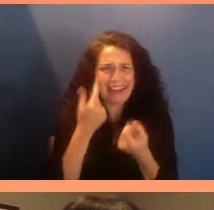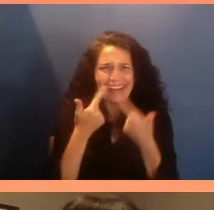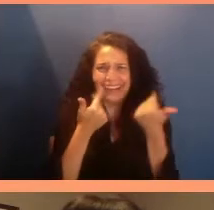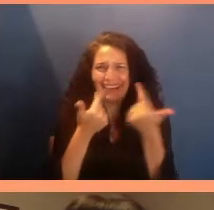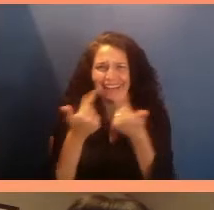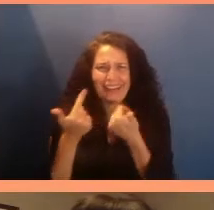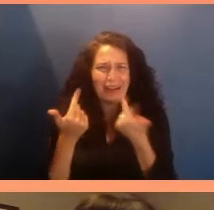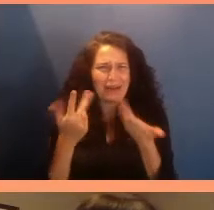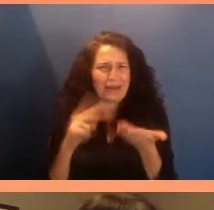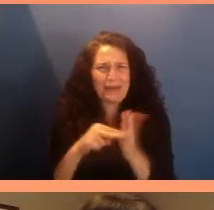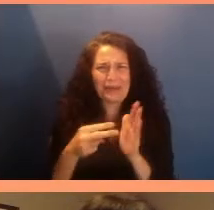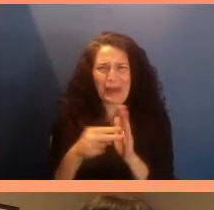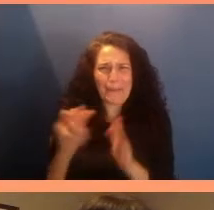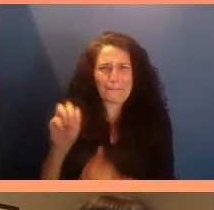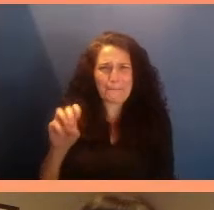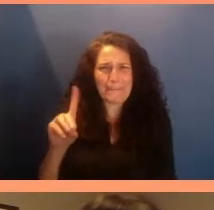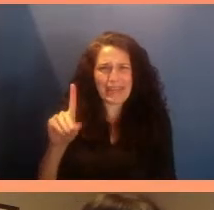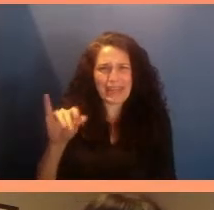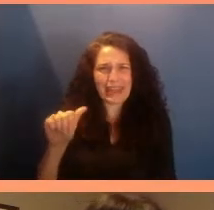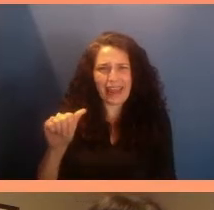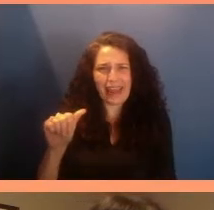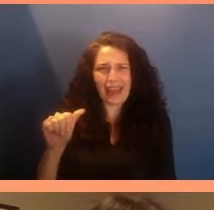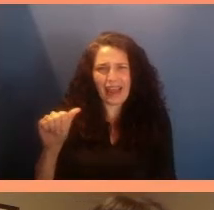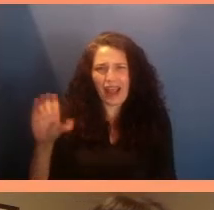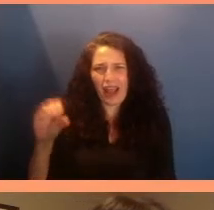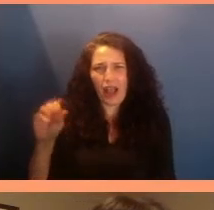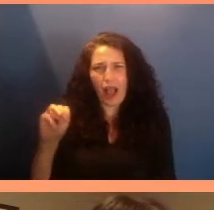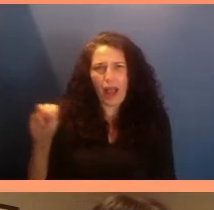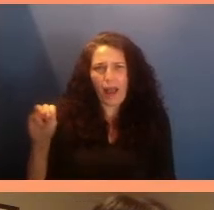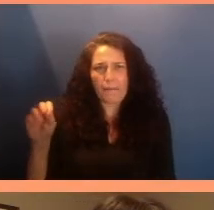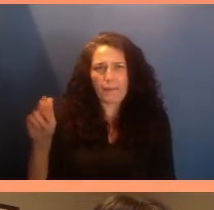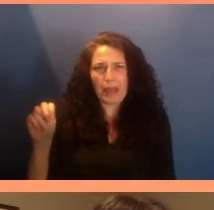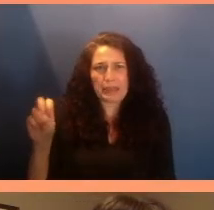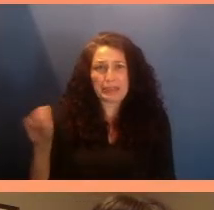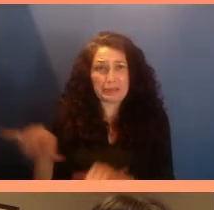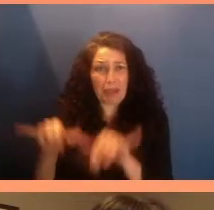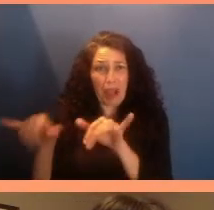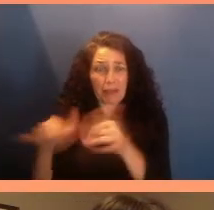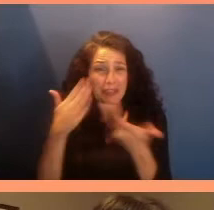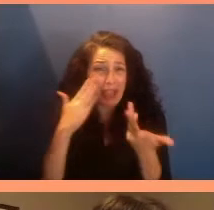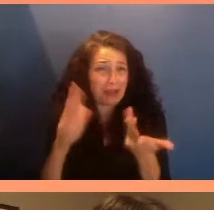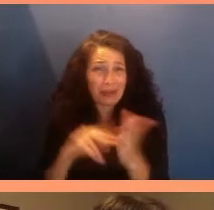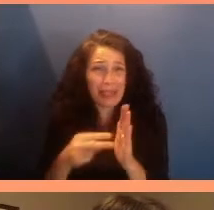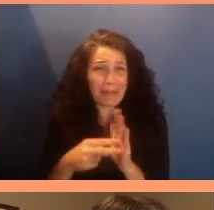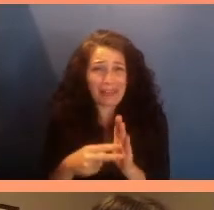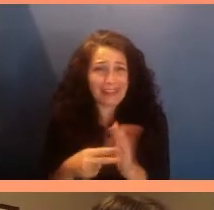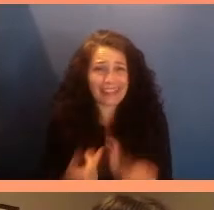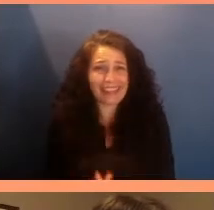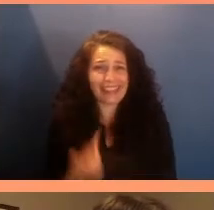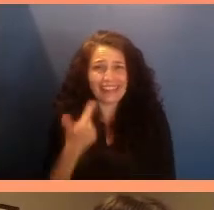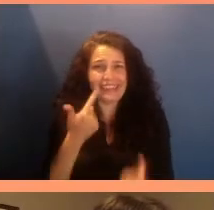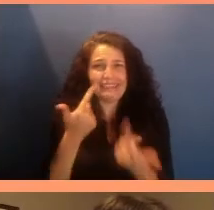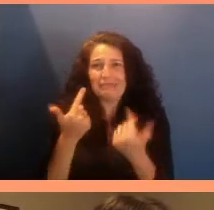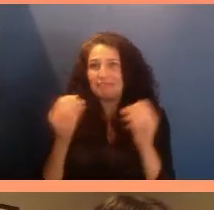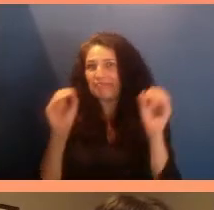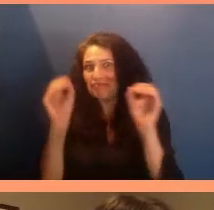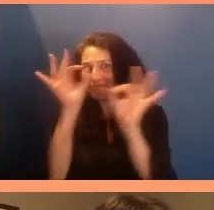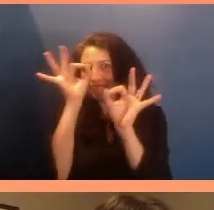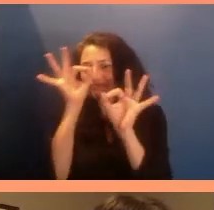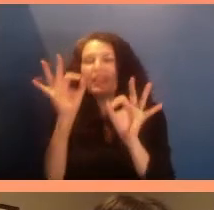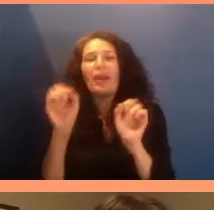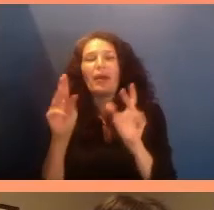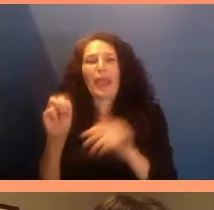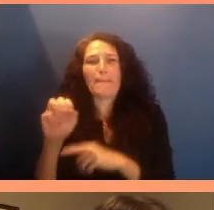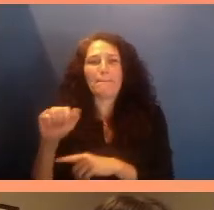understand what a media commons is. I have never heard of that. Yeah. Okay. Well, I think it will be something. I think that there's